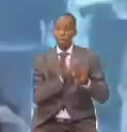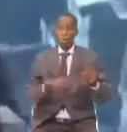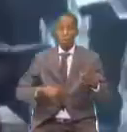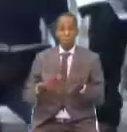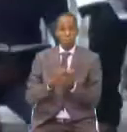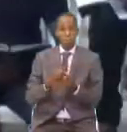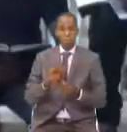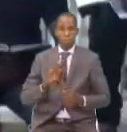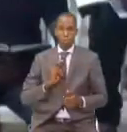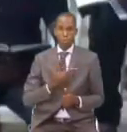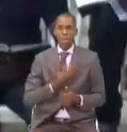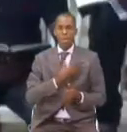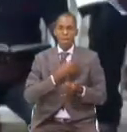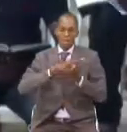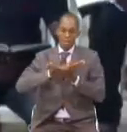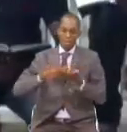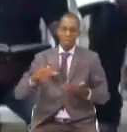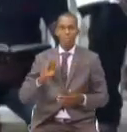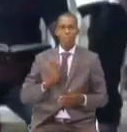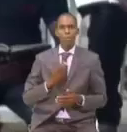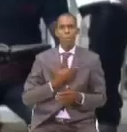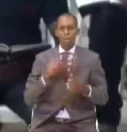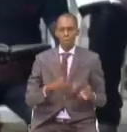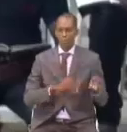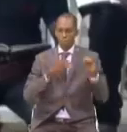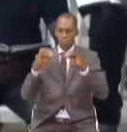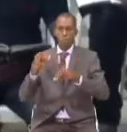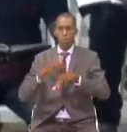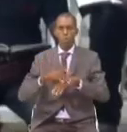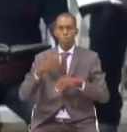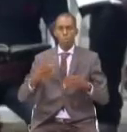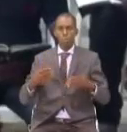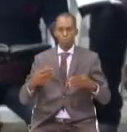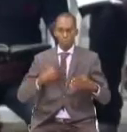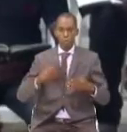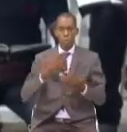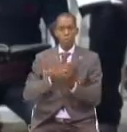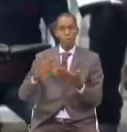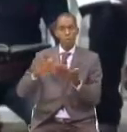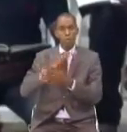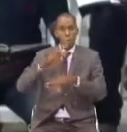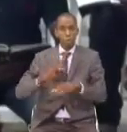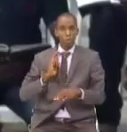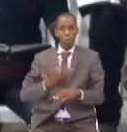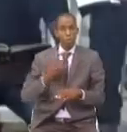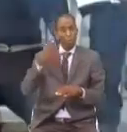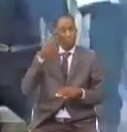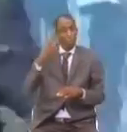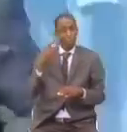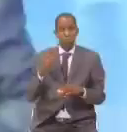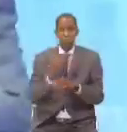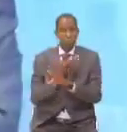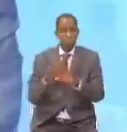he cleanses us, and he puts the robe of righteousness upon us free of charge, purchased